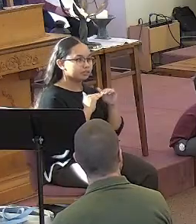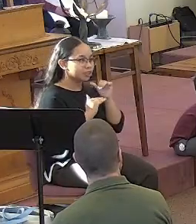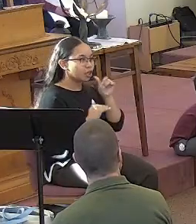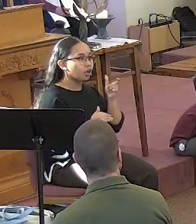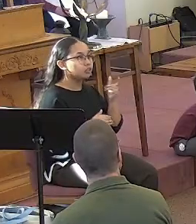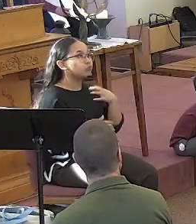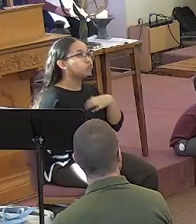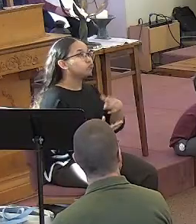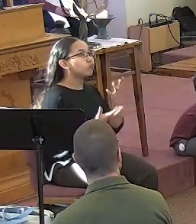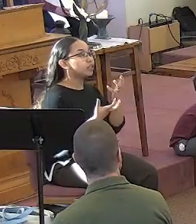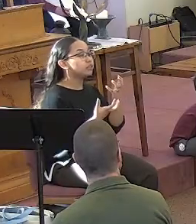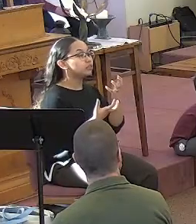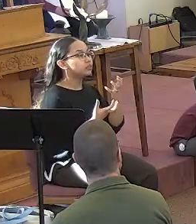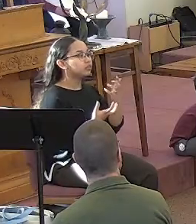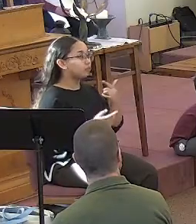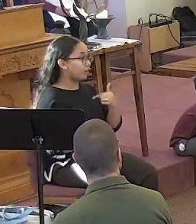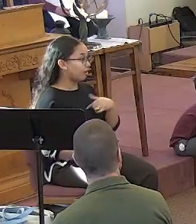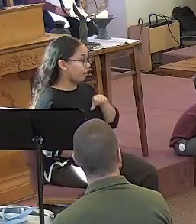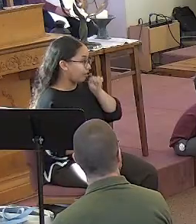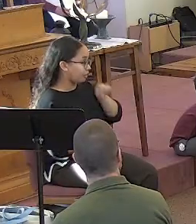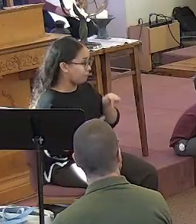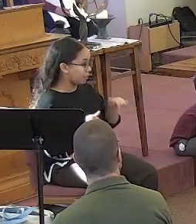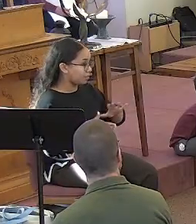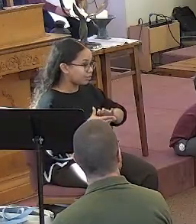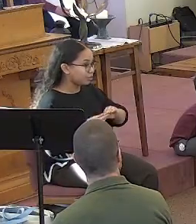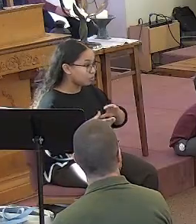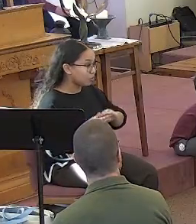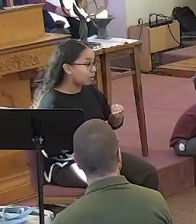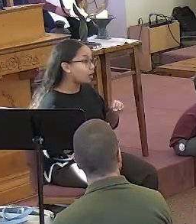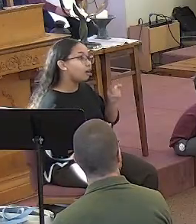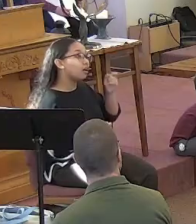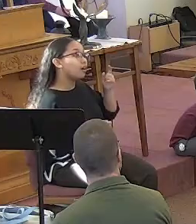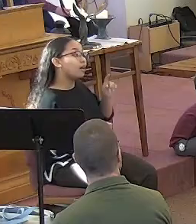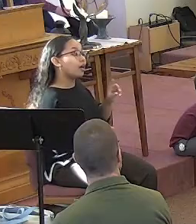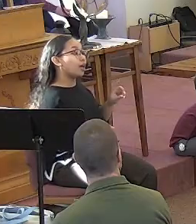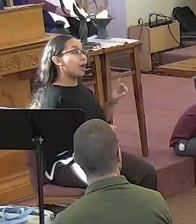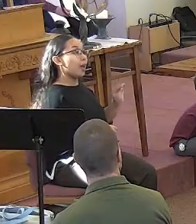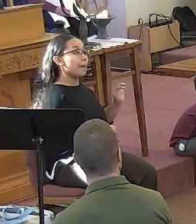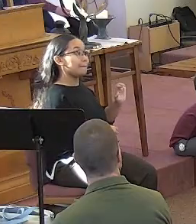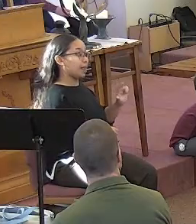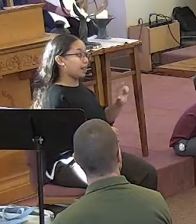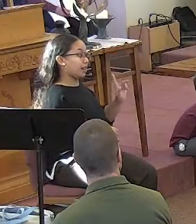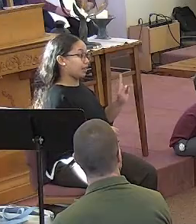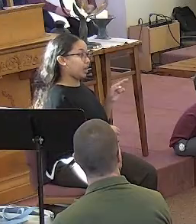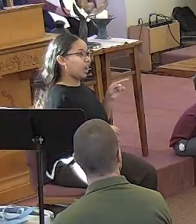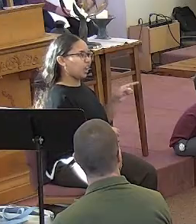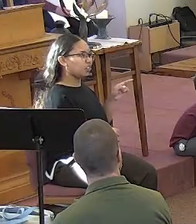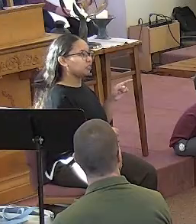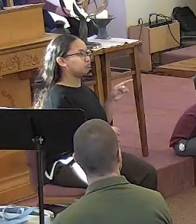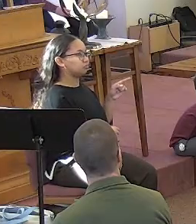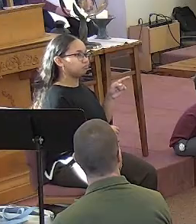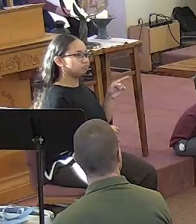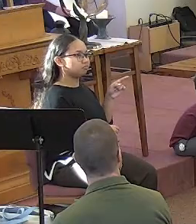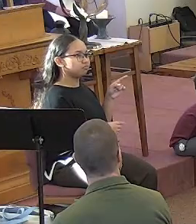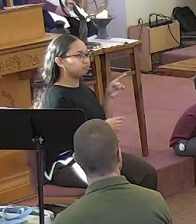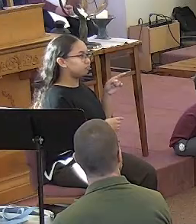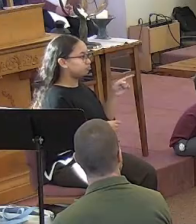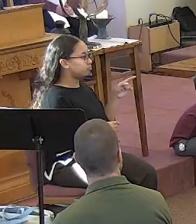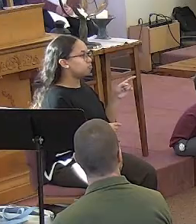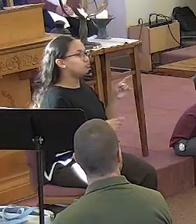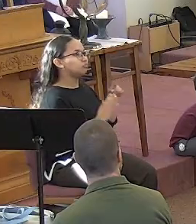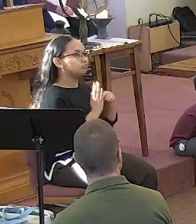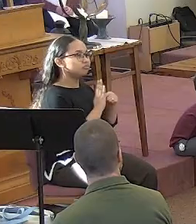about this story is how it reminds us that while Dr. King carried the torch in the fight against racism, people like Fanny